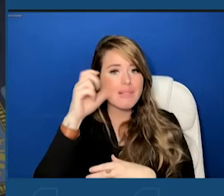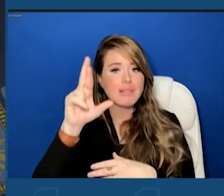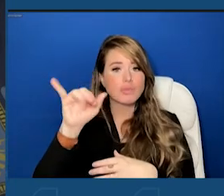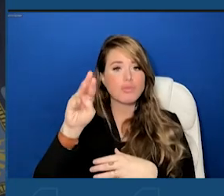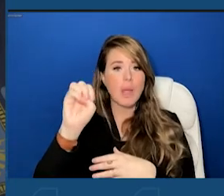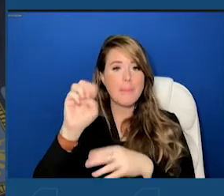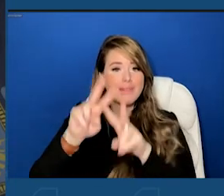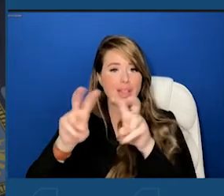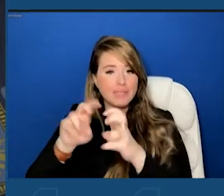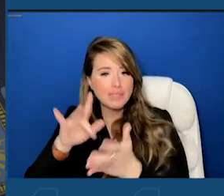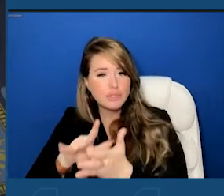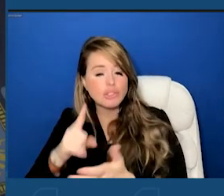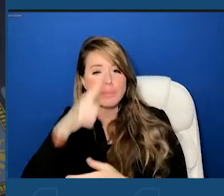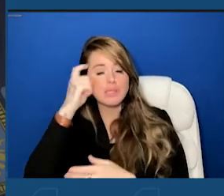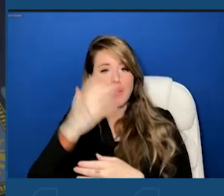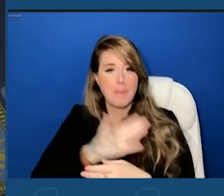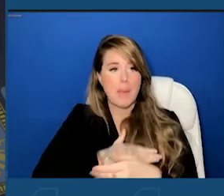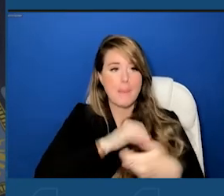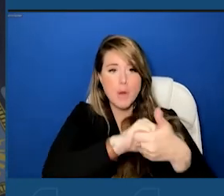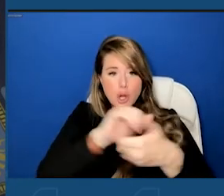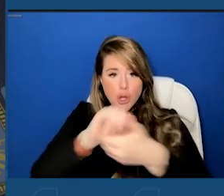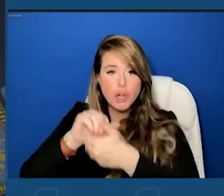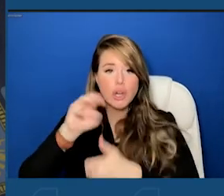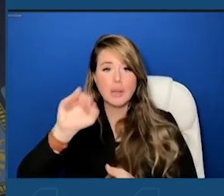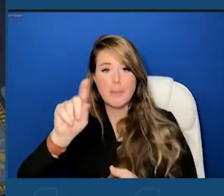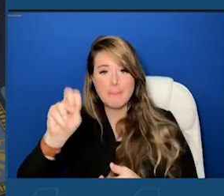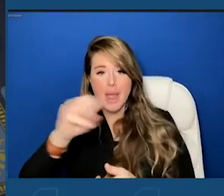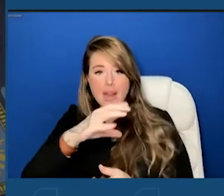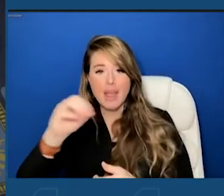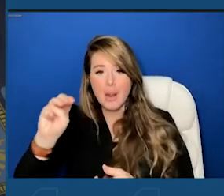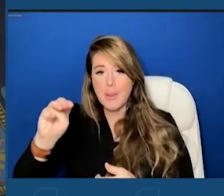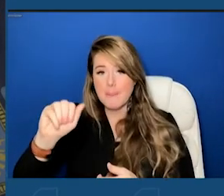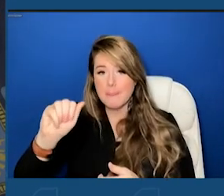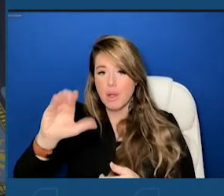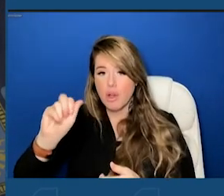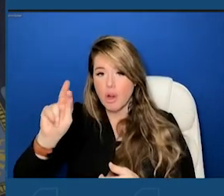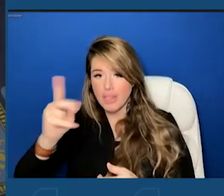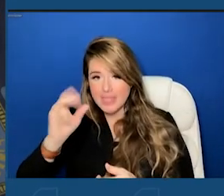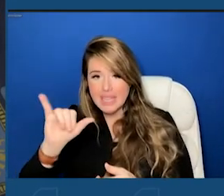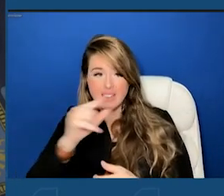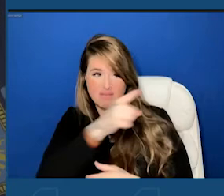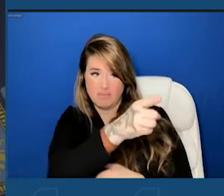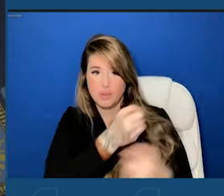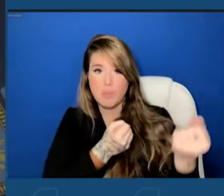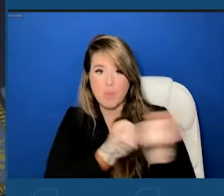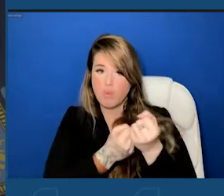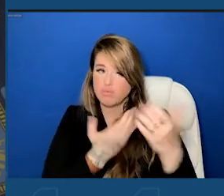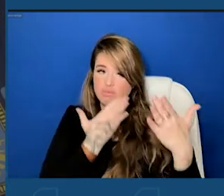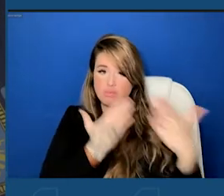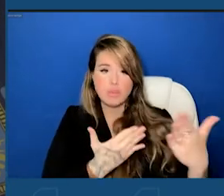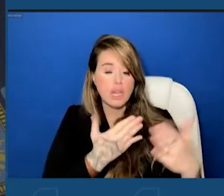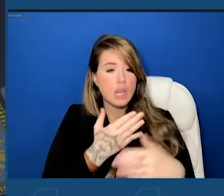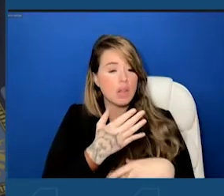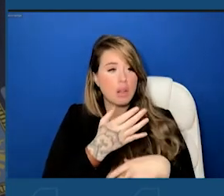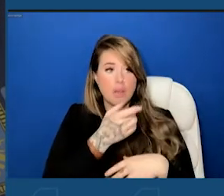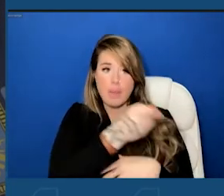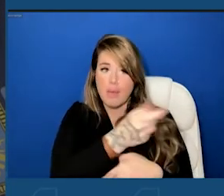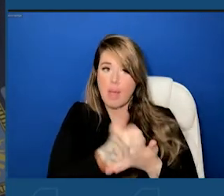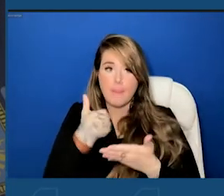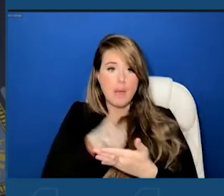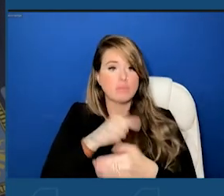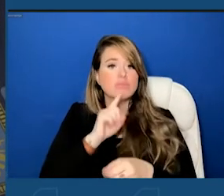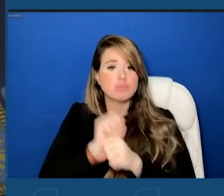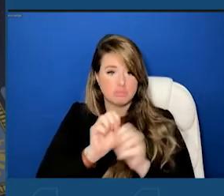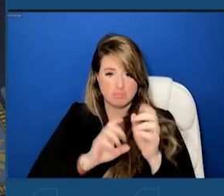And I want to give a shout out to Mayors Madden and McCarthy, because if they didn't also support these efforts, we wouldn't be as successful as we are. But it